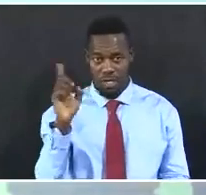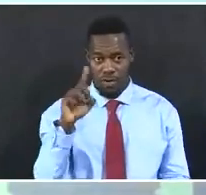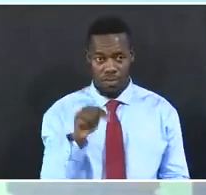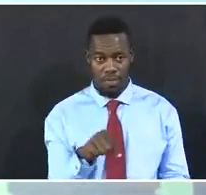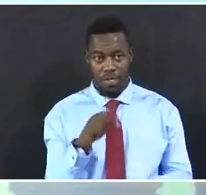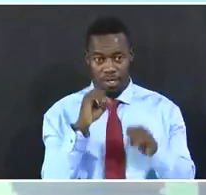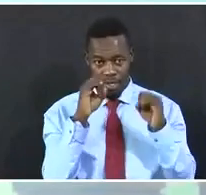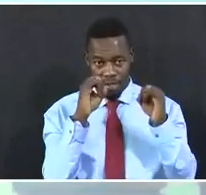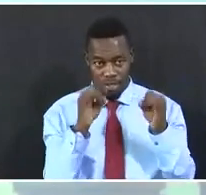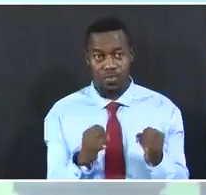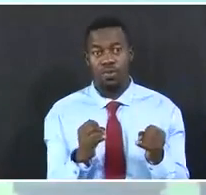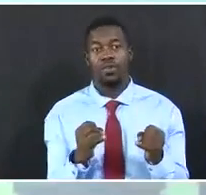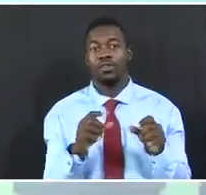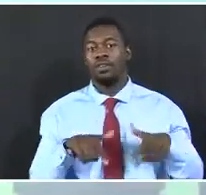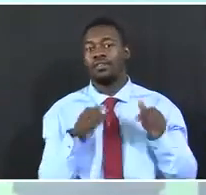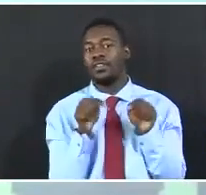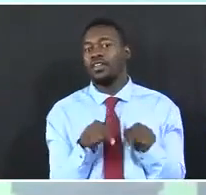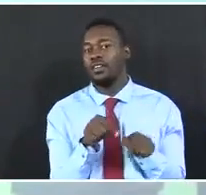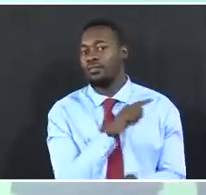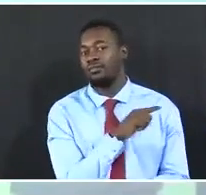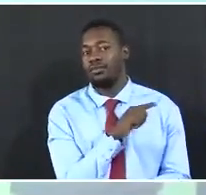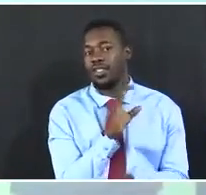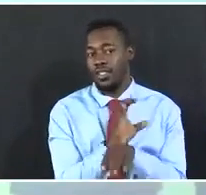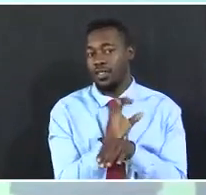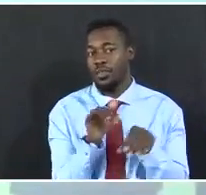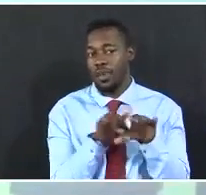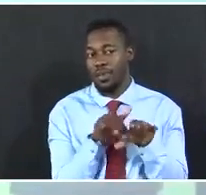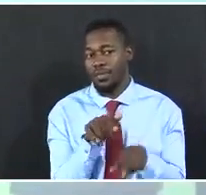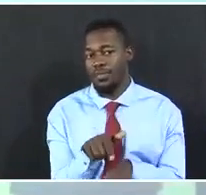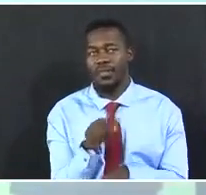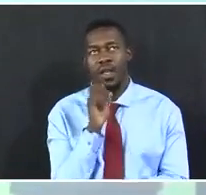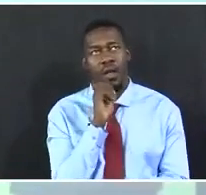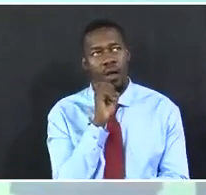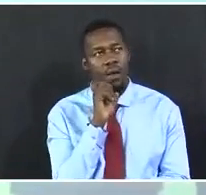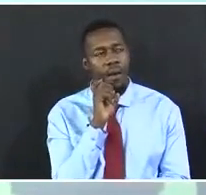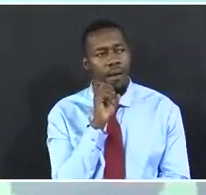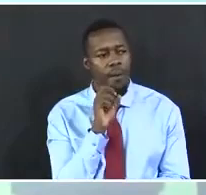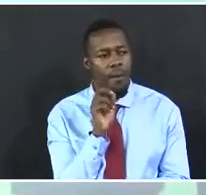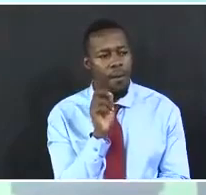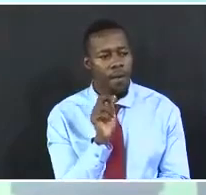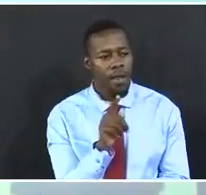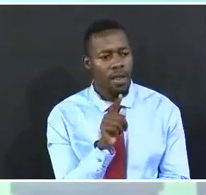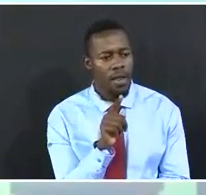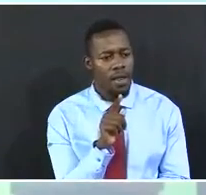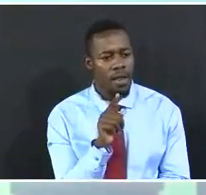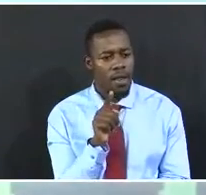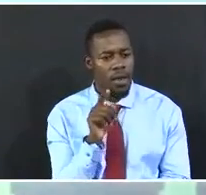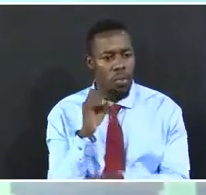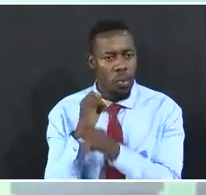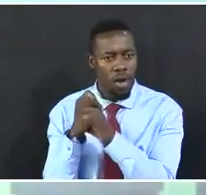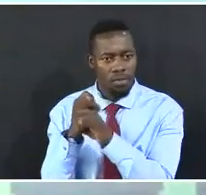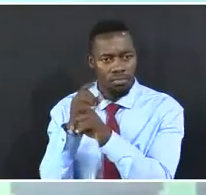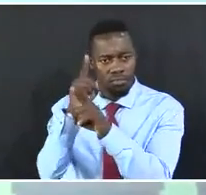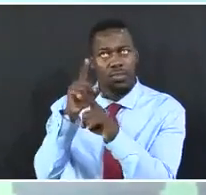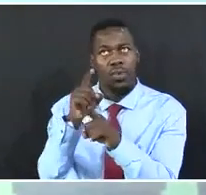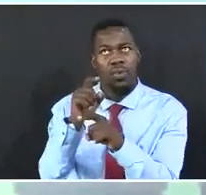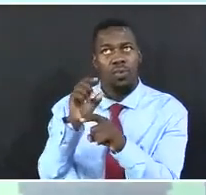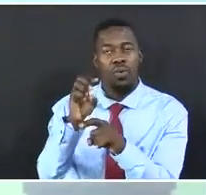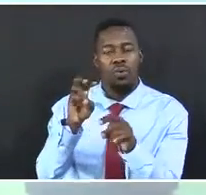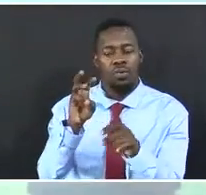And while I was attending the camp meeting, I was called back to the office in Westlands. And then my boss told